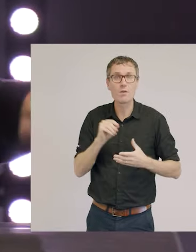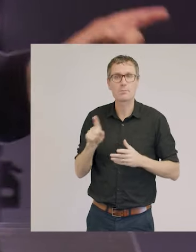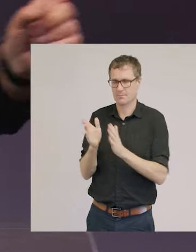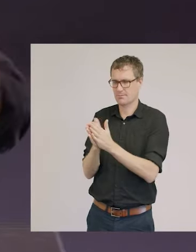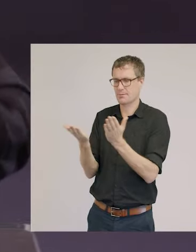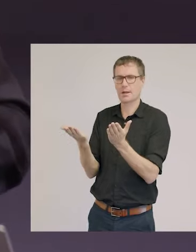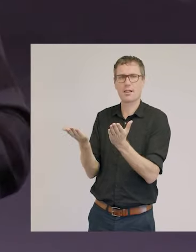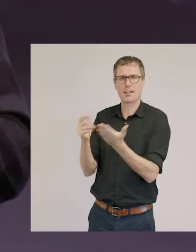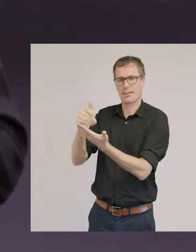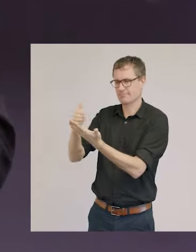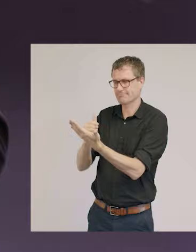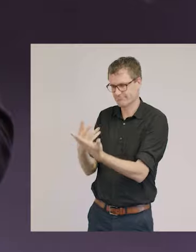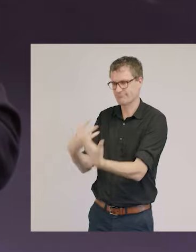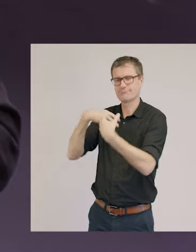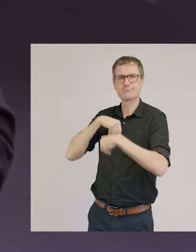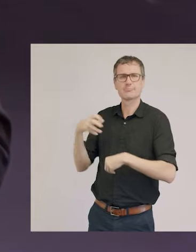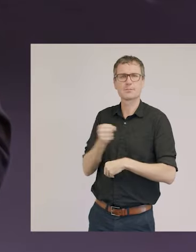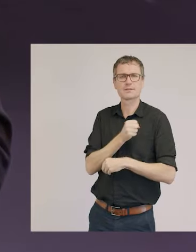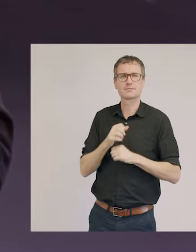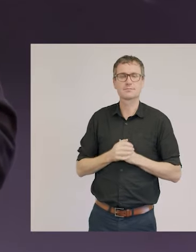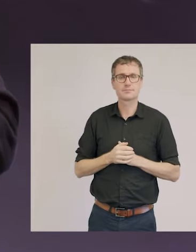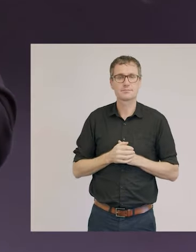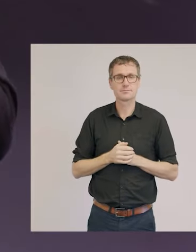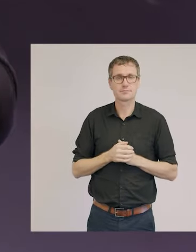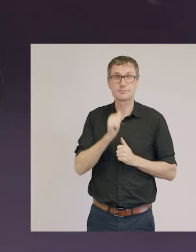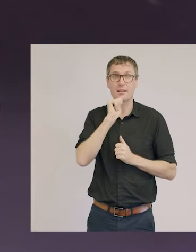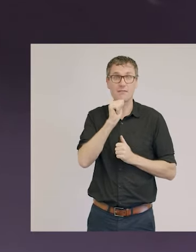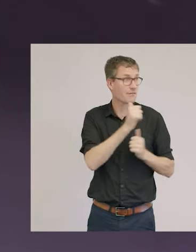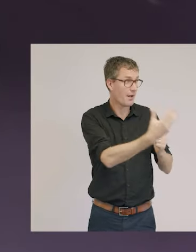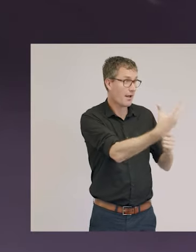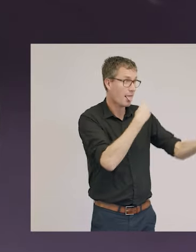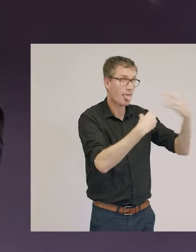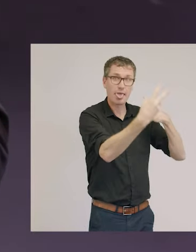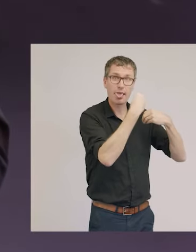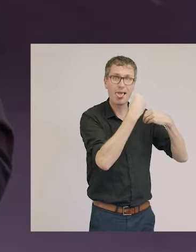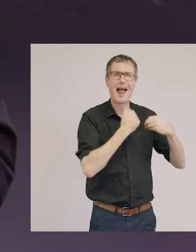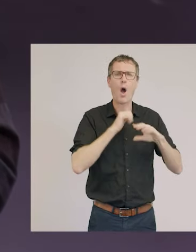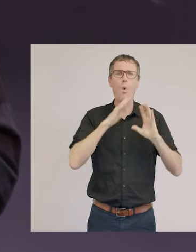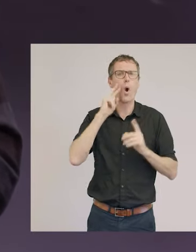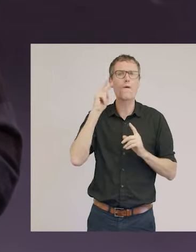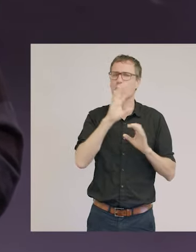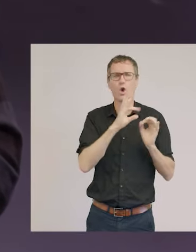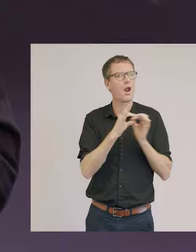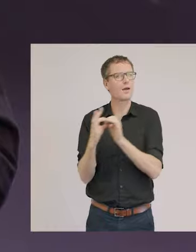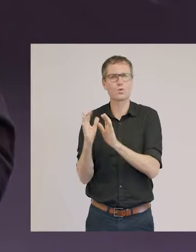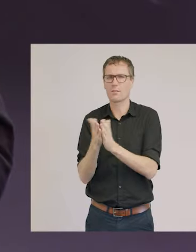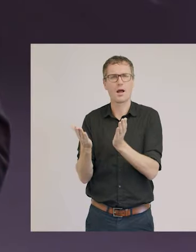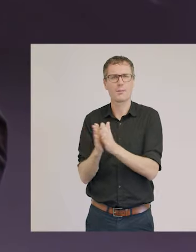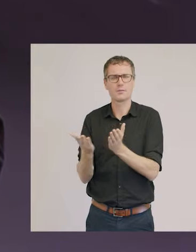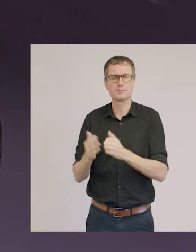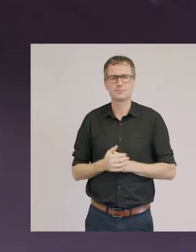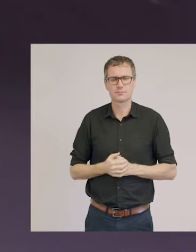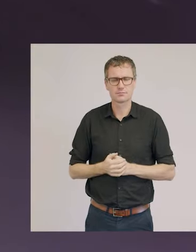We have to get our beliefs and ideas from the scripture. Otherwise, we do not have a biblical